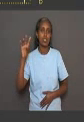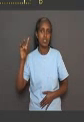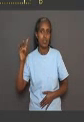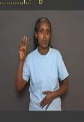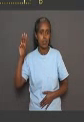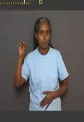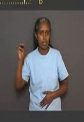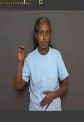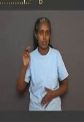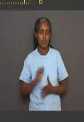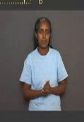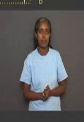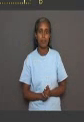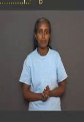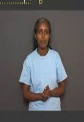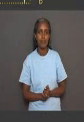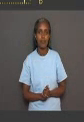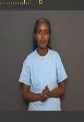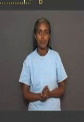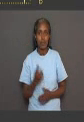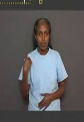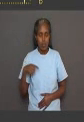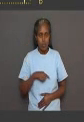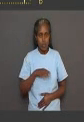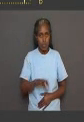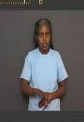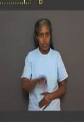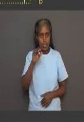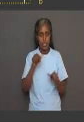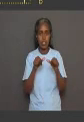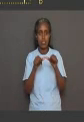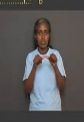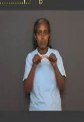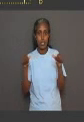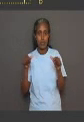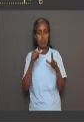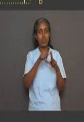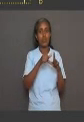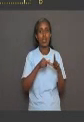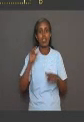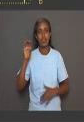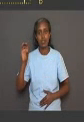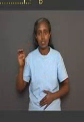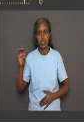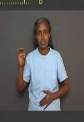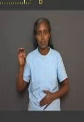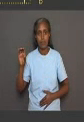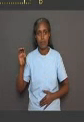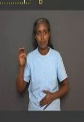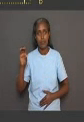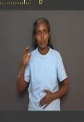81.7 meters. We can find the measurement of angle C